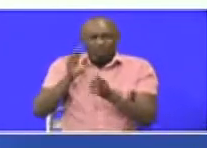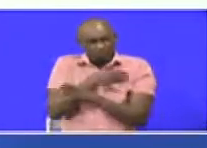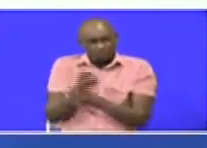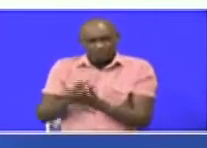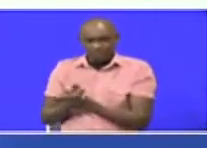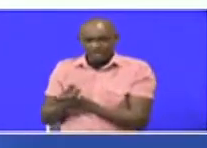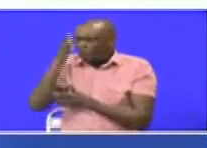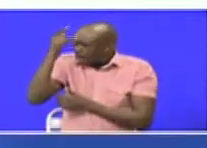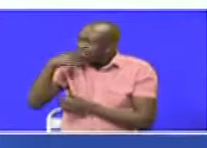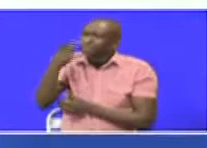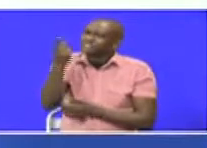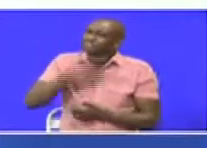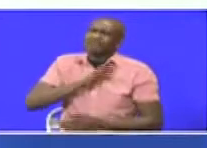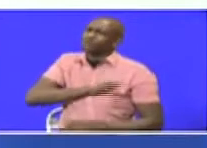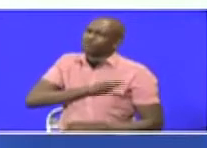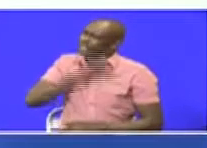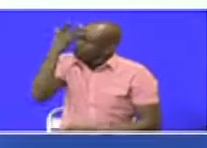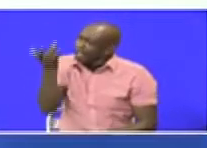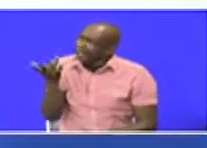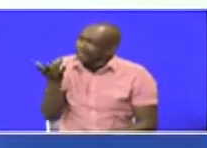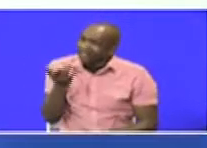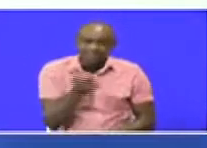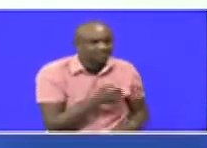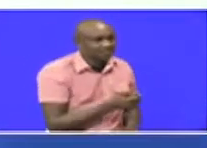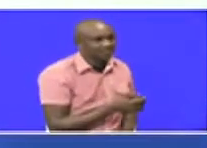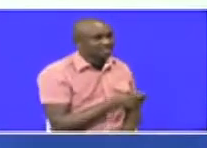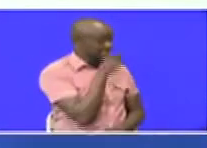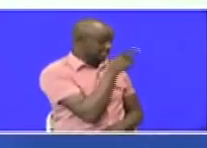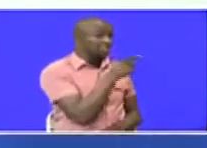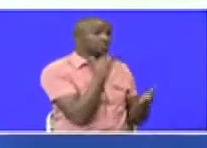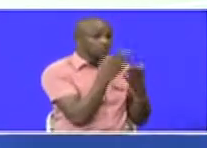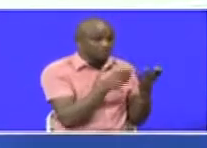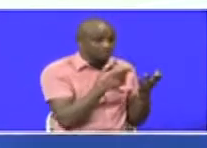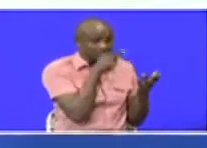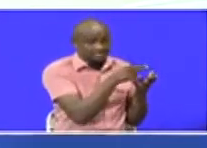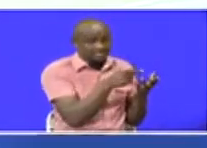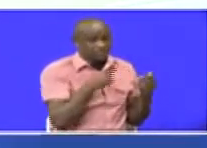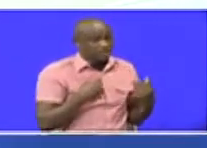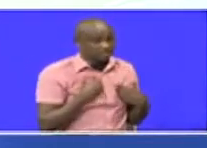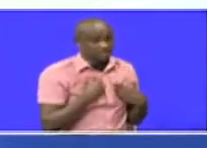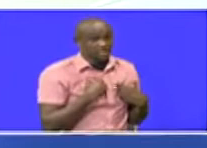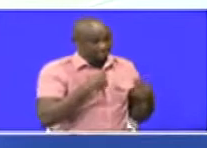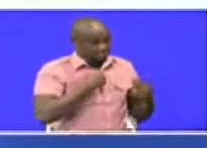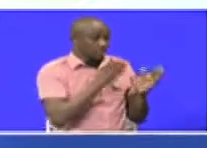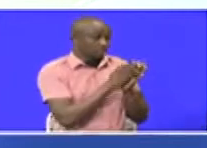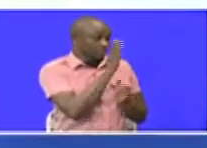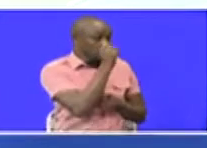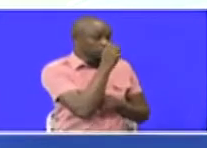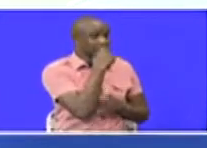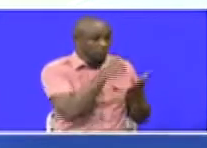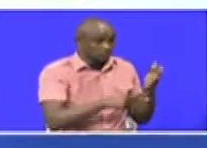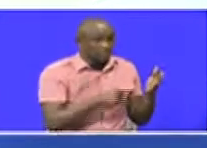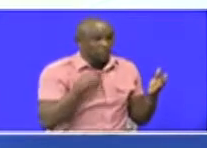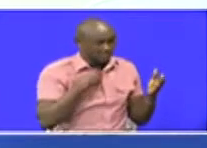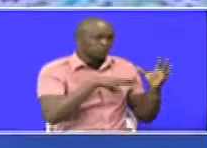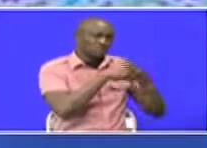you. Kwani unaambia uvumilie, that's the name of the song. Yeah, the song. Why is Vumilia? Yeah. Because we just came together, me and Boss, and we decided to